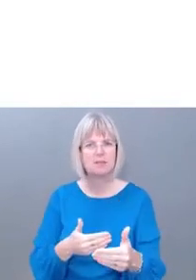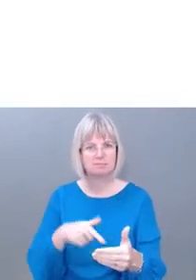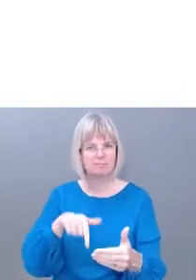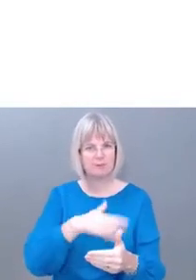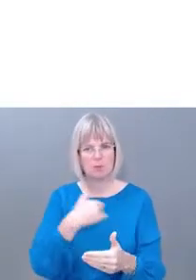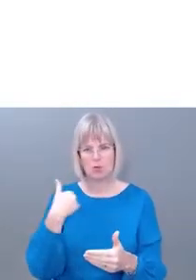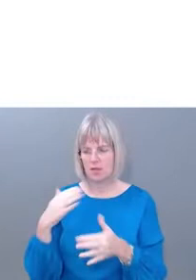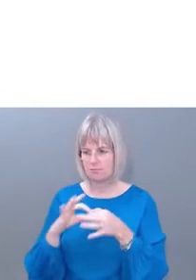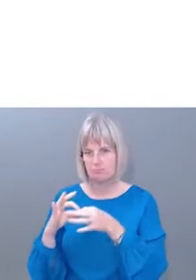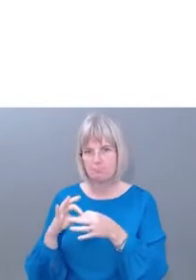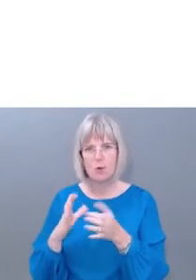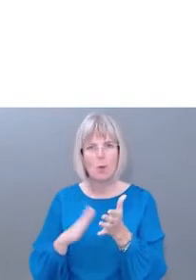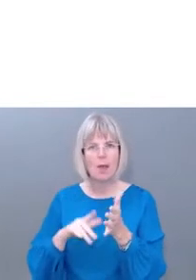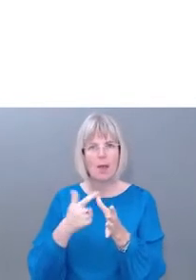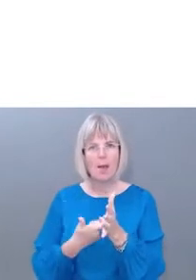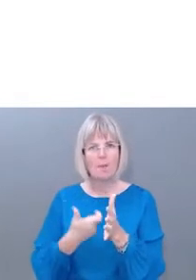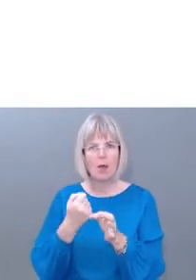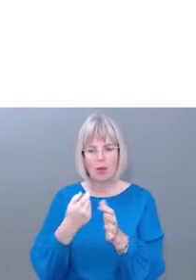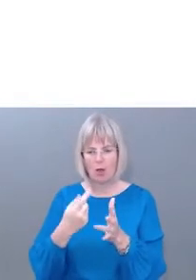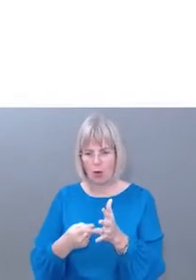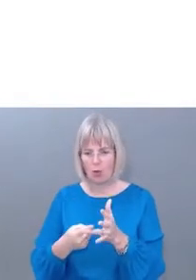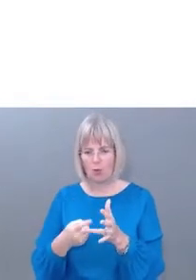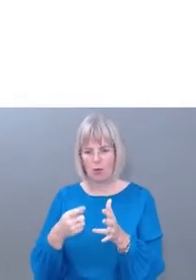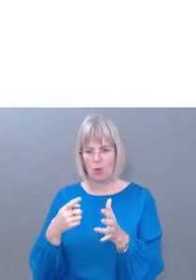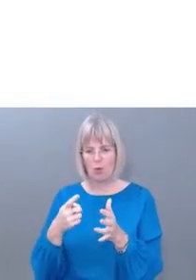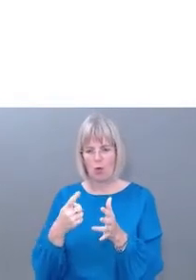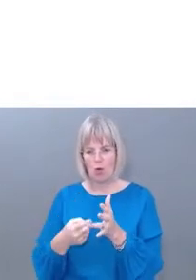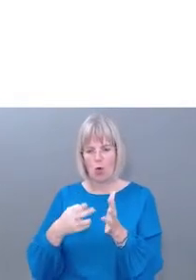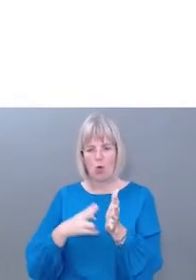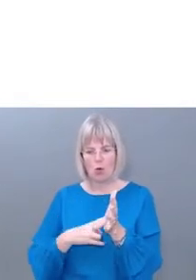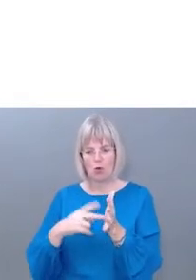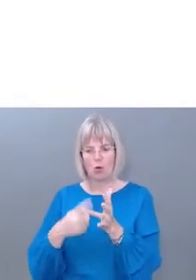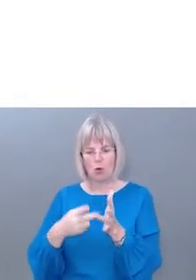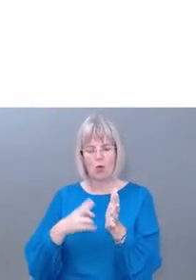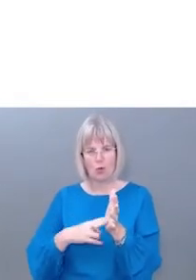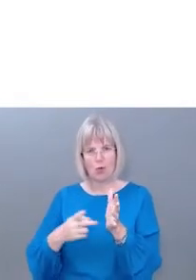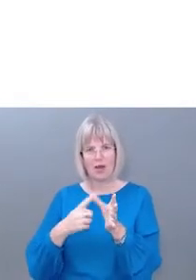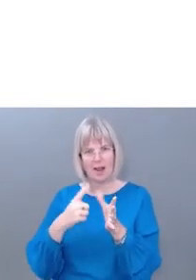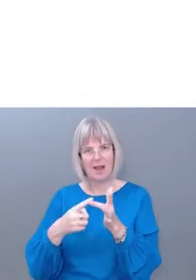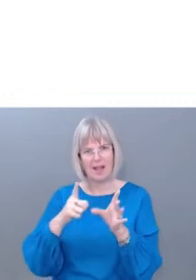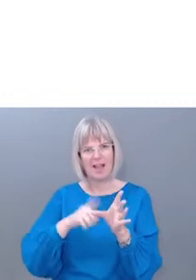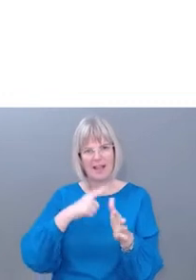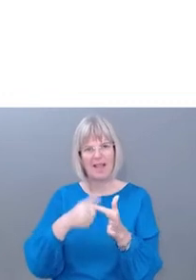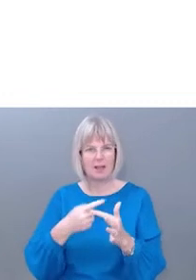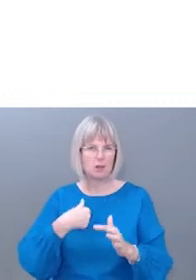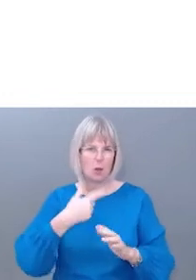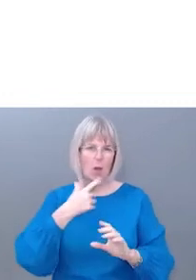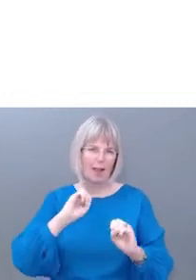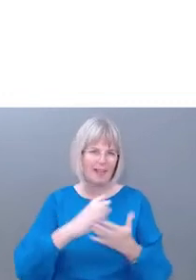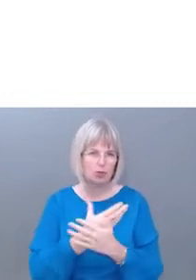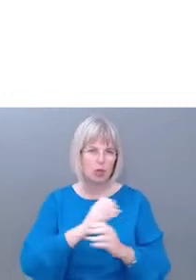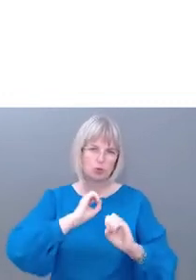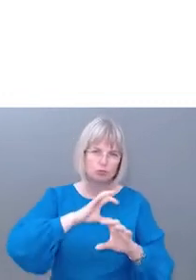Margot Onanaye, who's going to be talking to us in just a moment. So I'm going to kind of pass on to her after I've said a few introductory